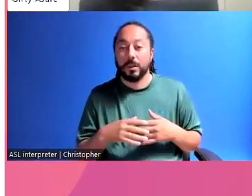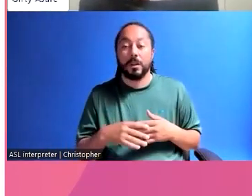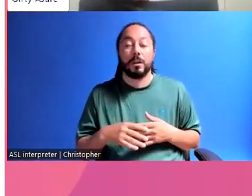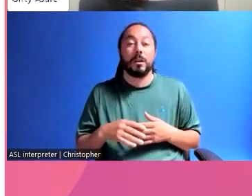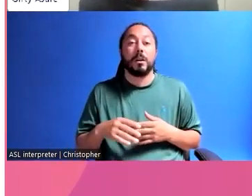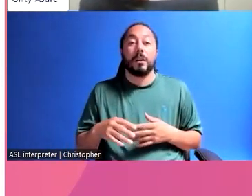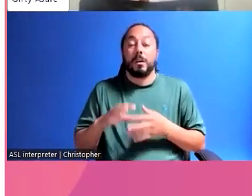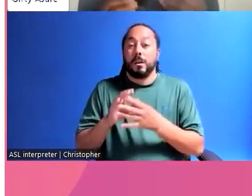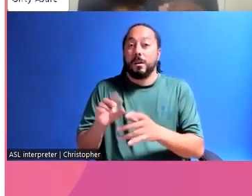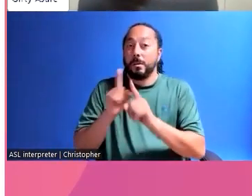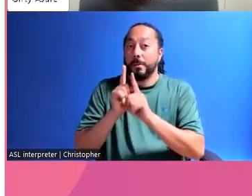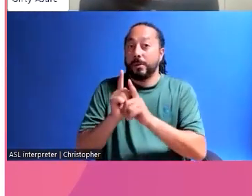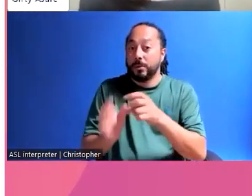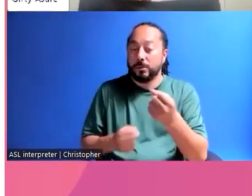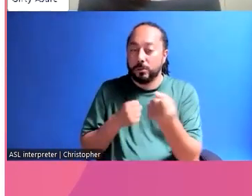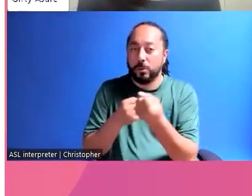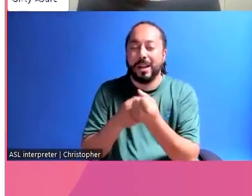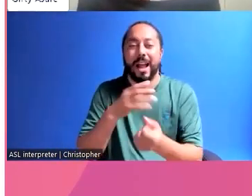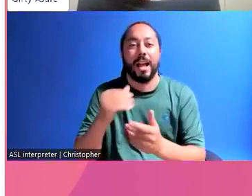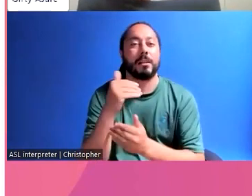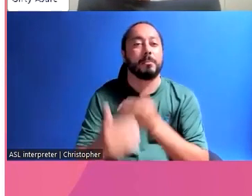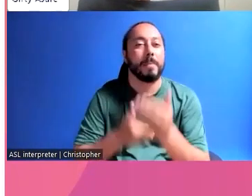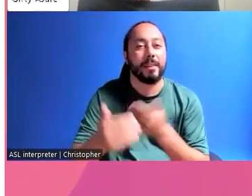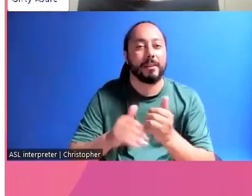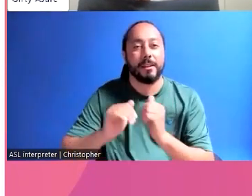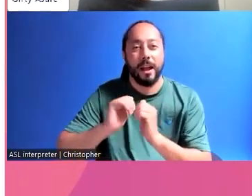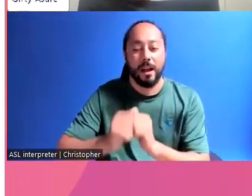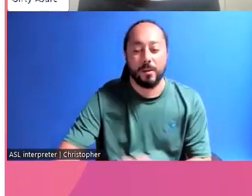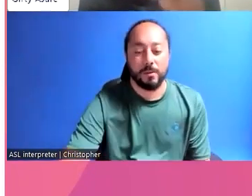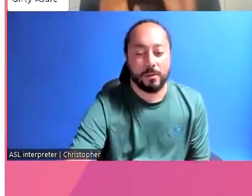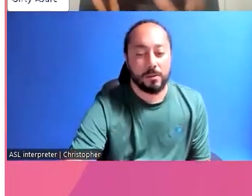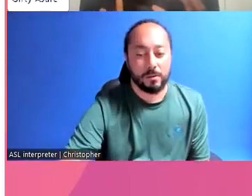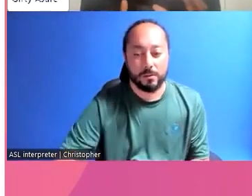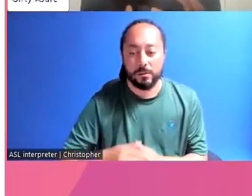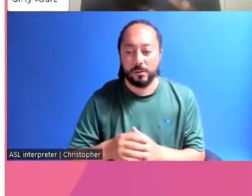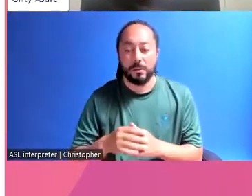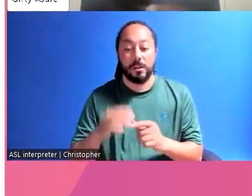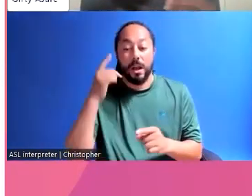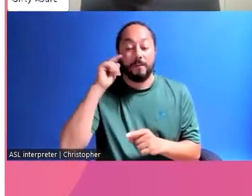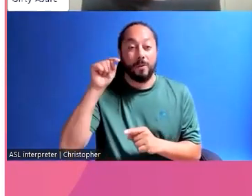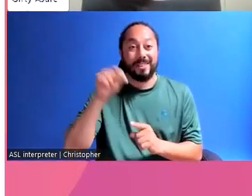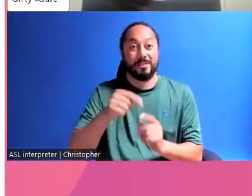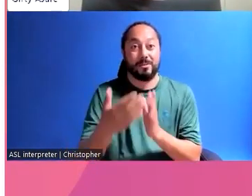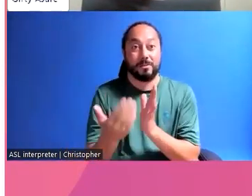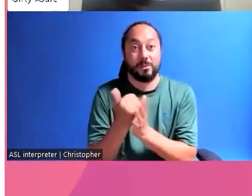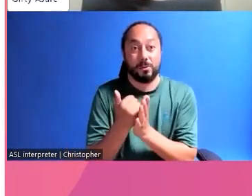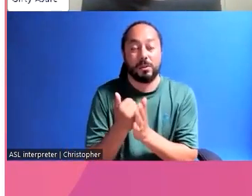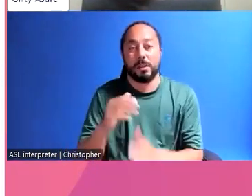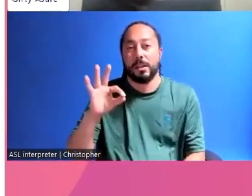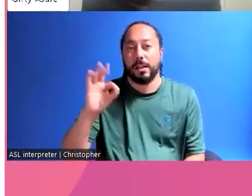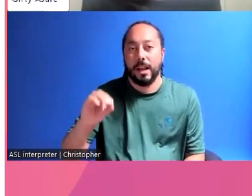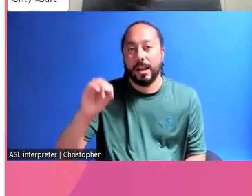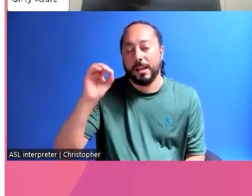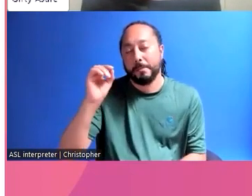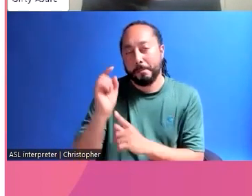peer support and the methodology. So for these for this specific review, it was a 90-minute peer support